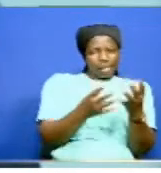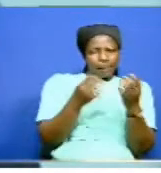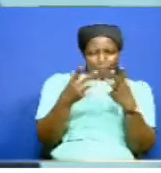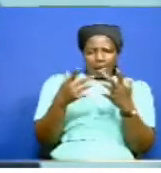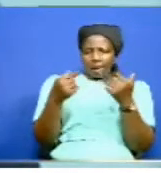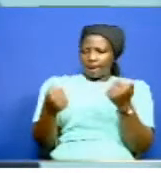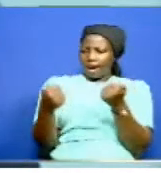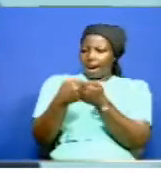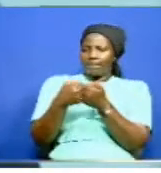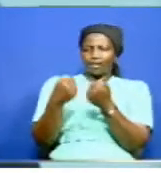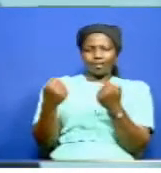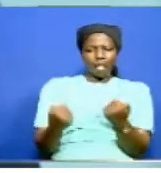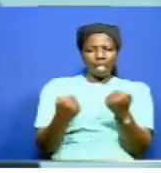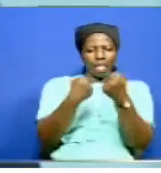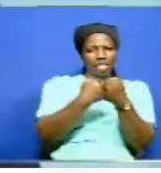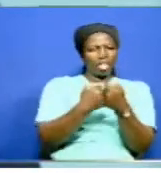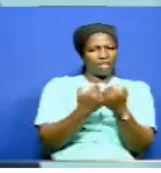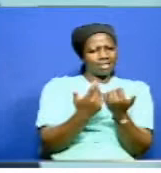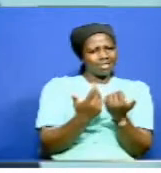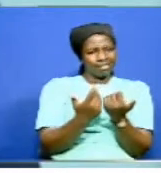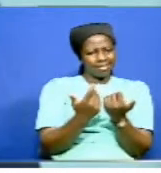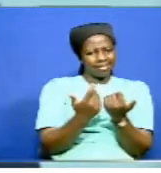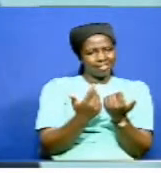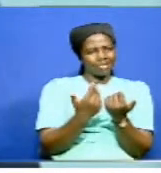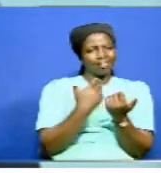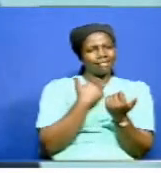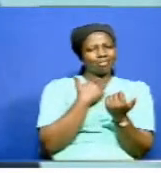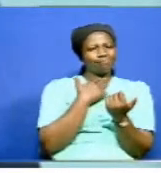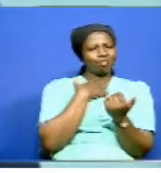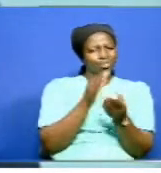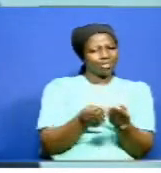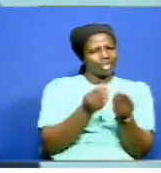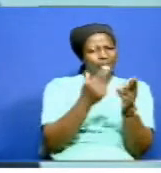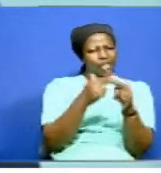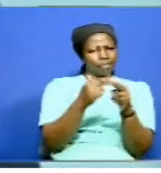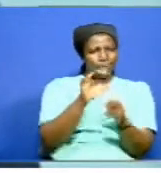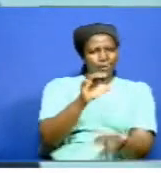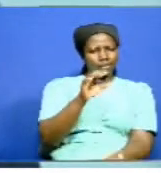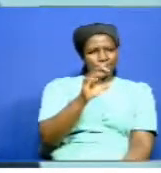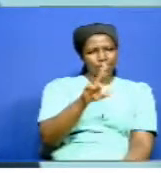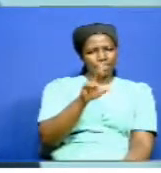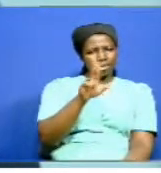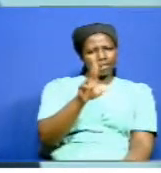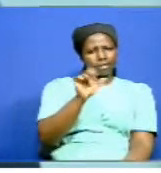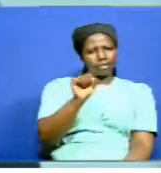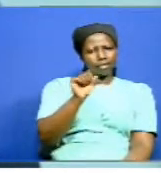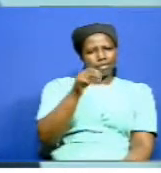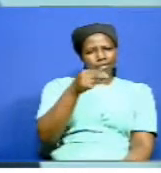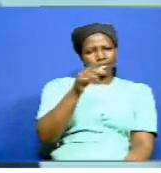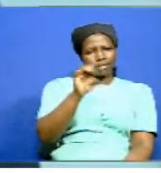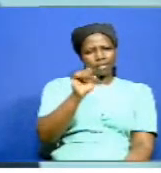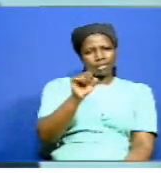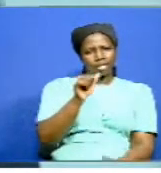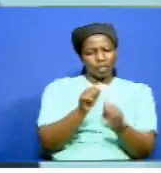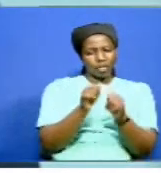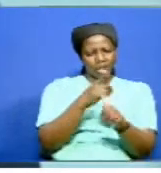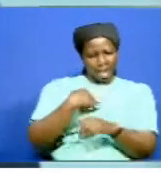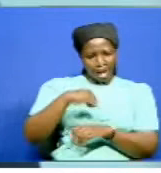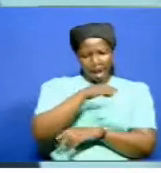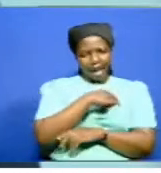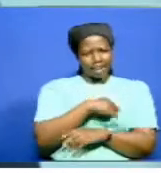accidents. We may not call them accidents, we just call them crashes that we experience every single